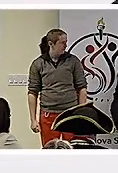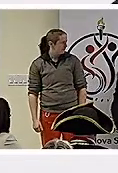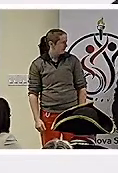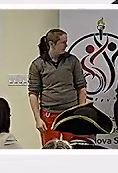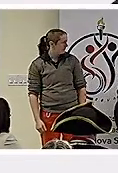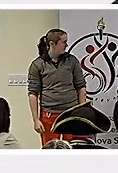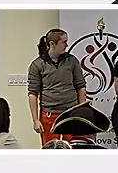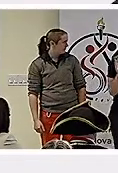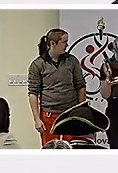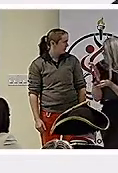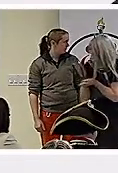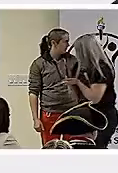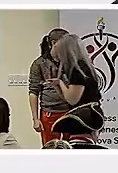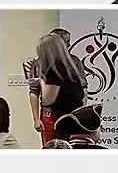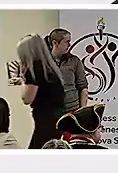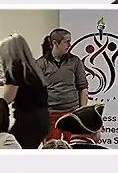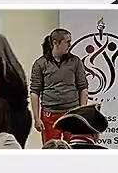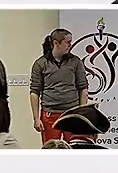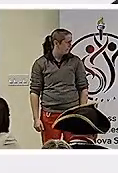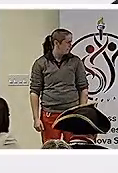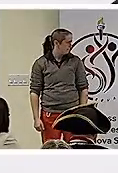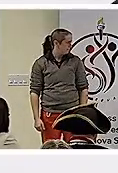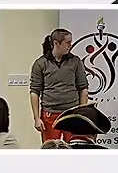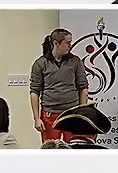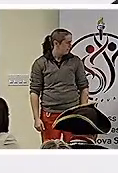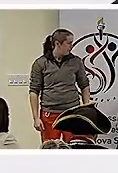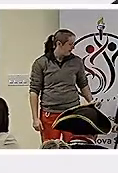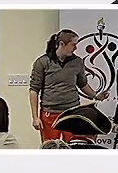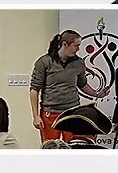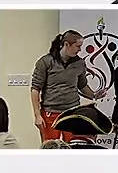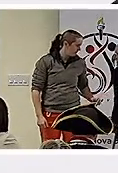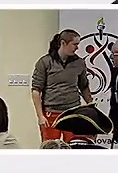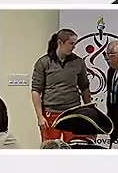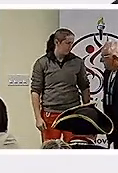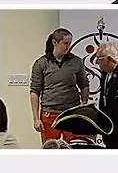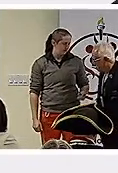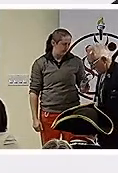you. Thank you.